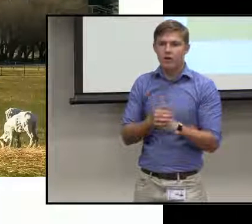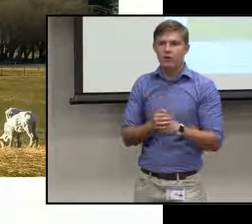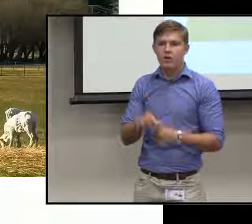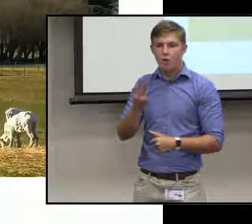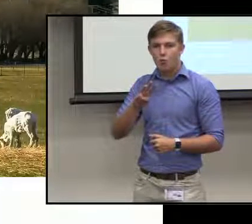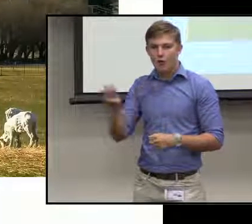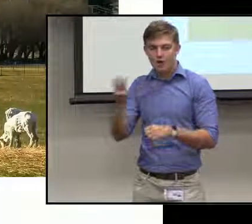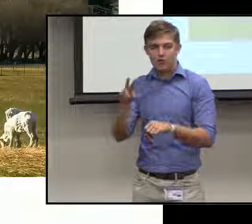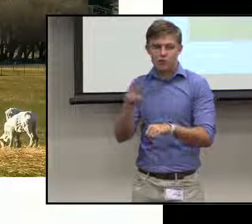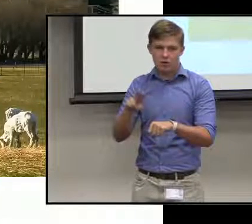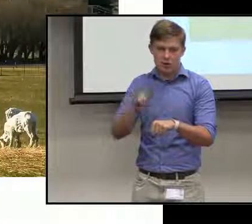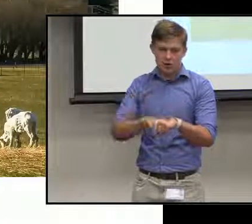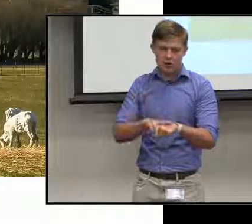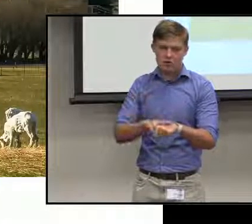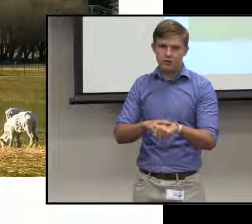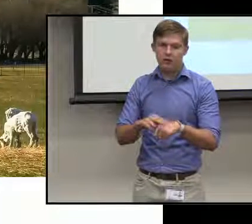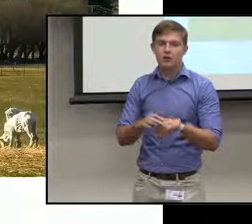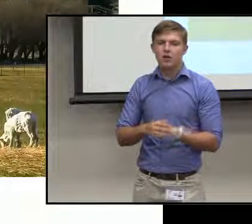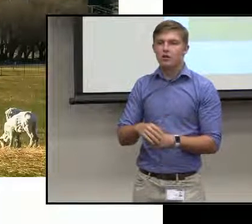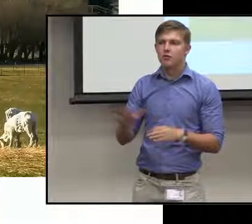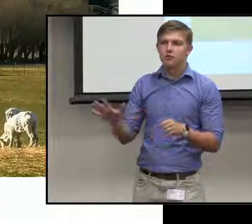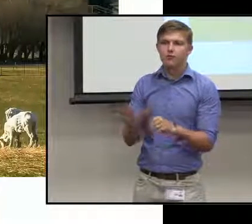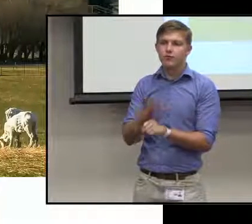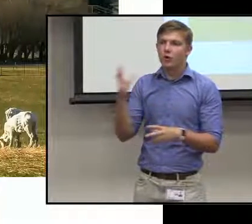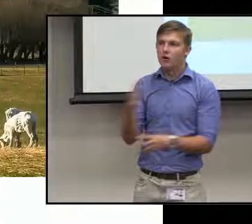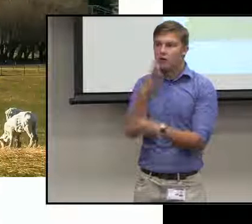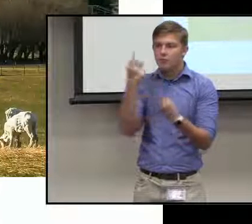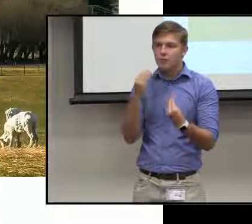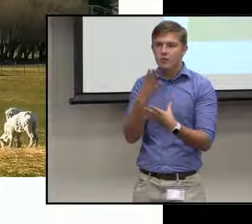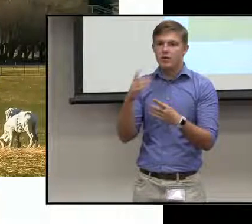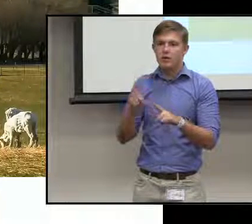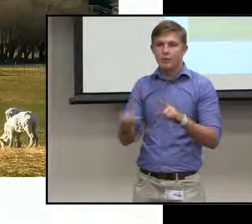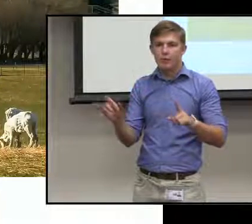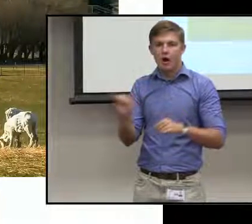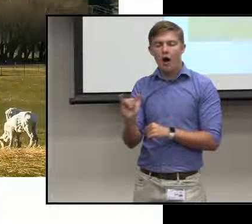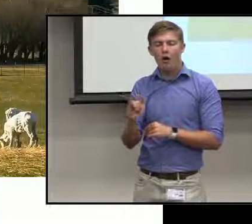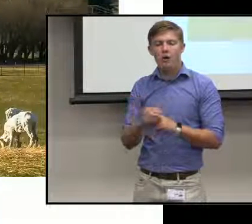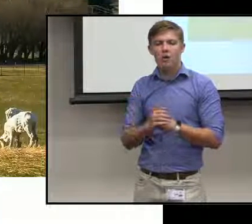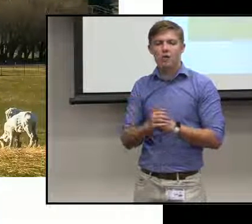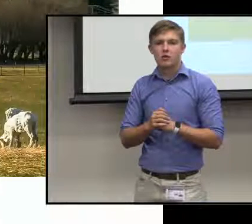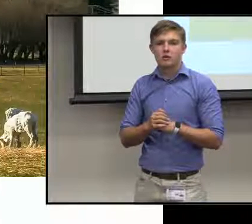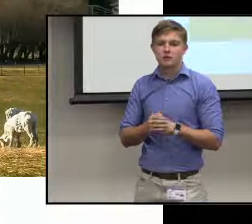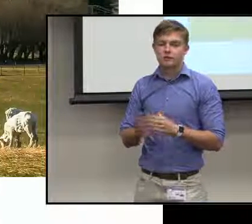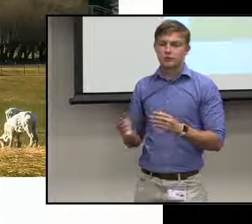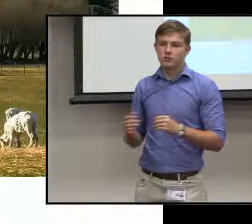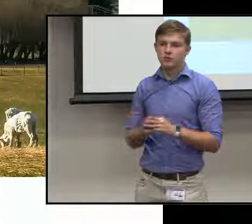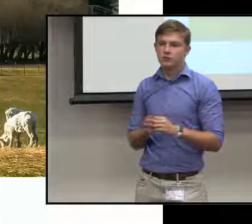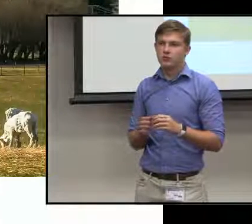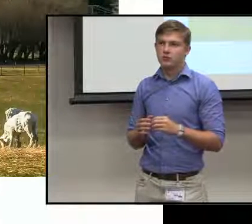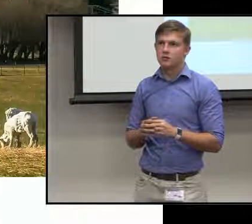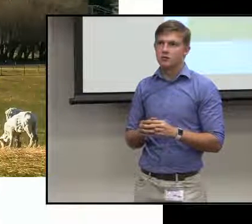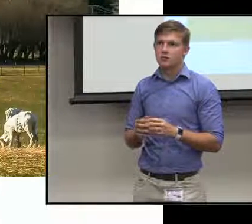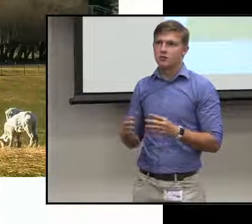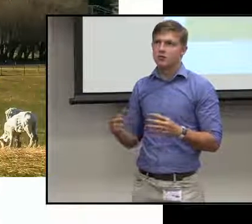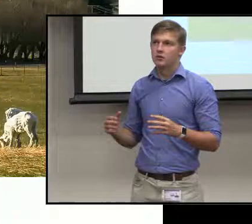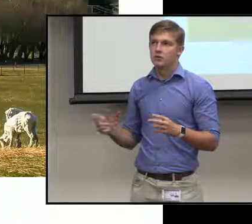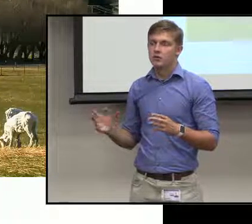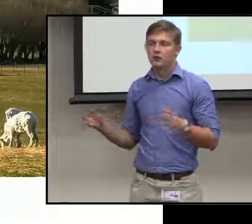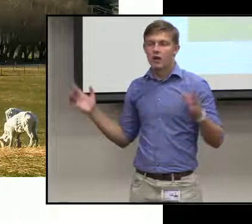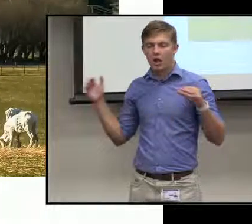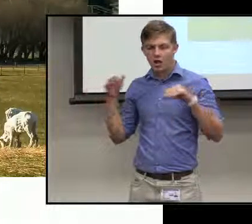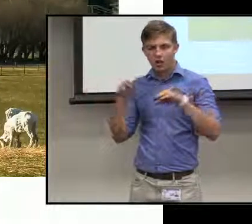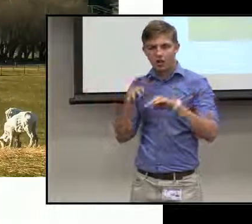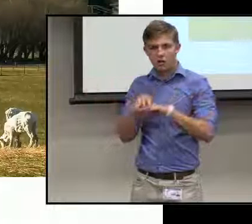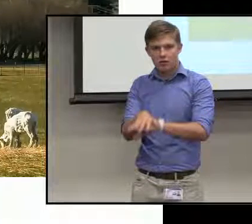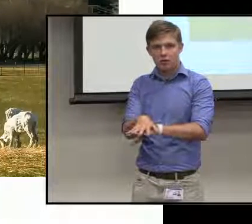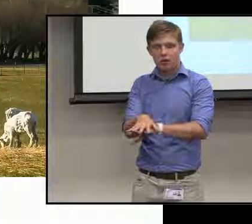nation that is full of beauty, but it is also an integrated nation that takes in the beauties